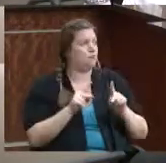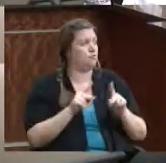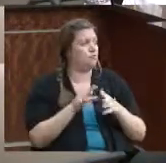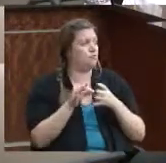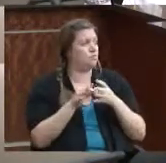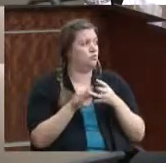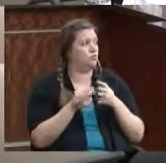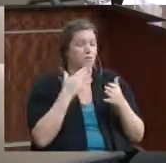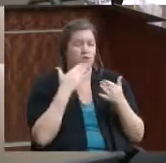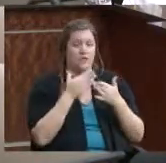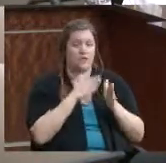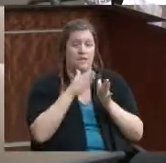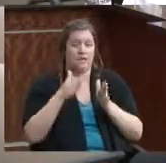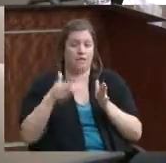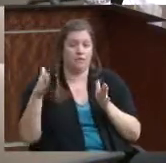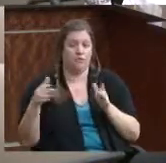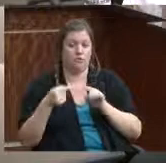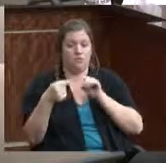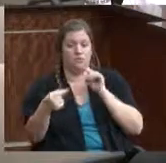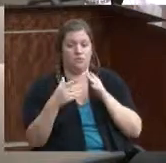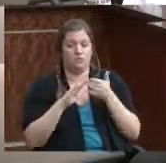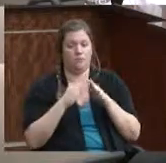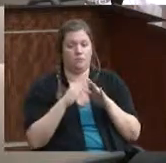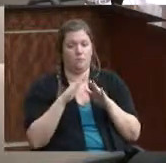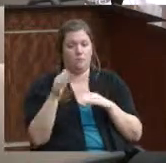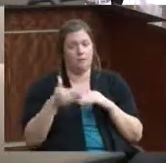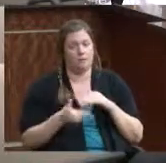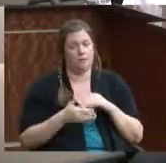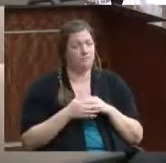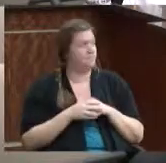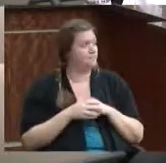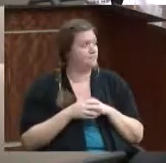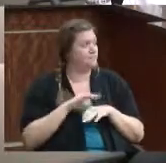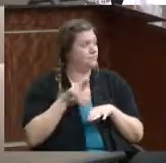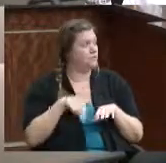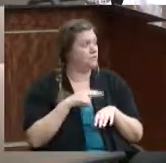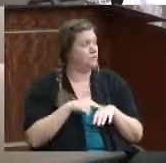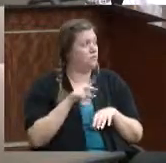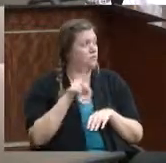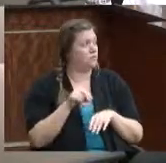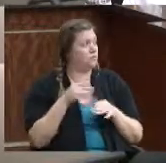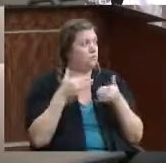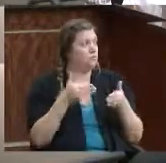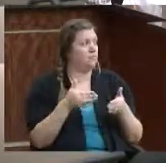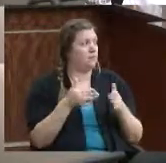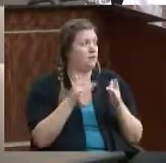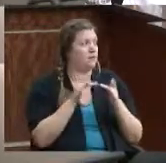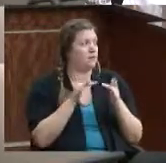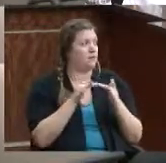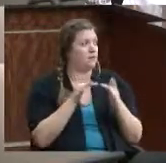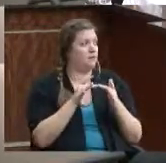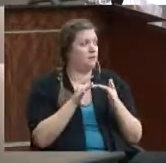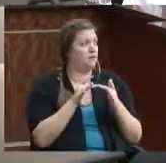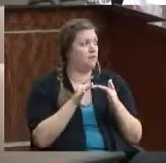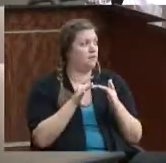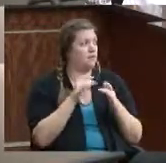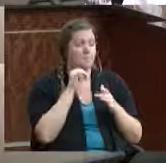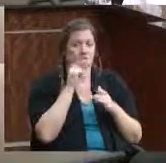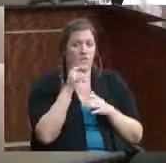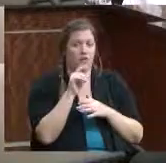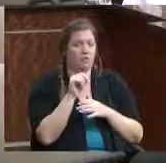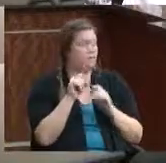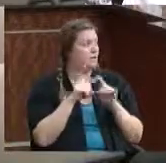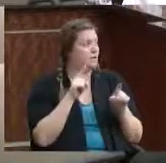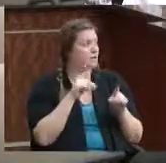being a good neighbor to an adjacent community would be welcome. Of course, I do give my contact information, which I'm not going to give on the record,